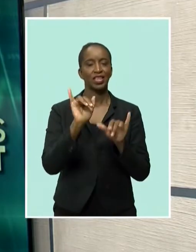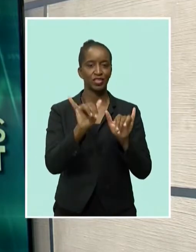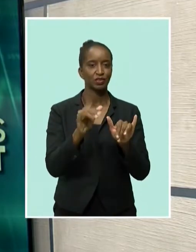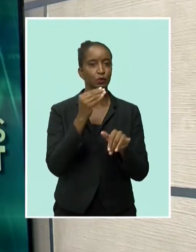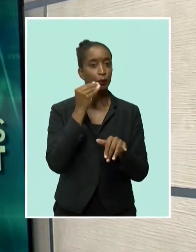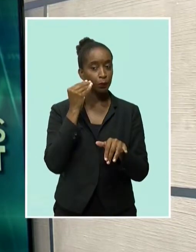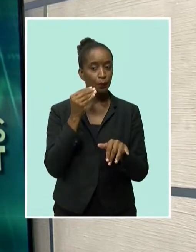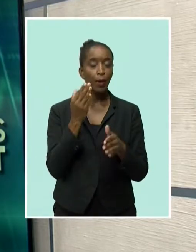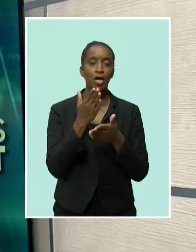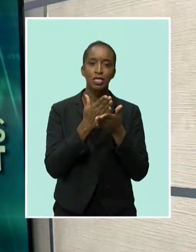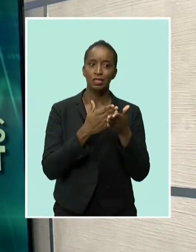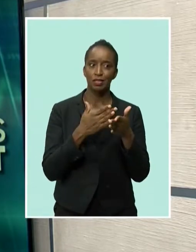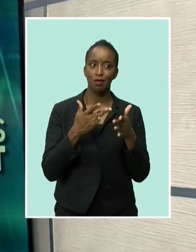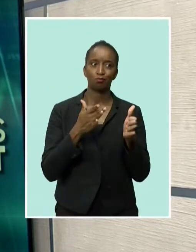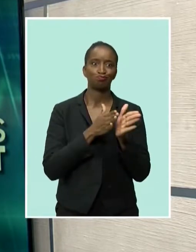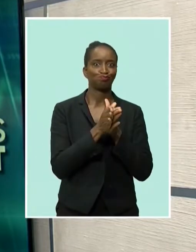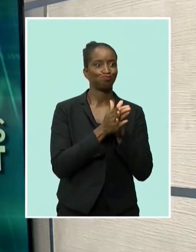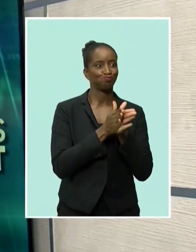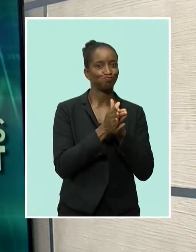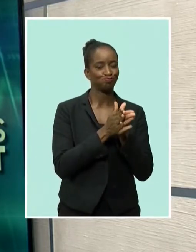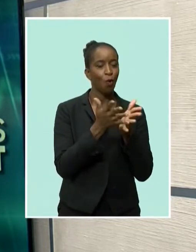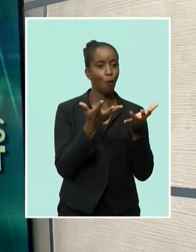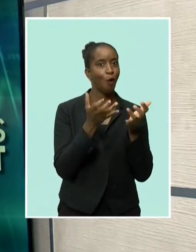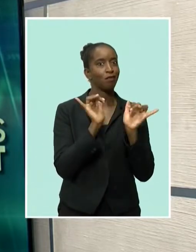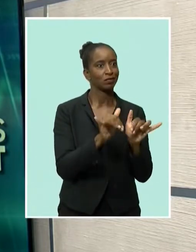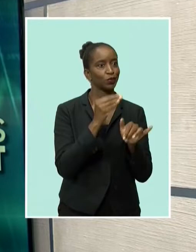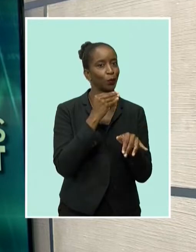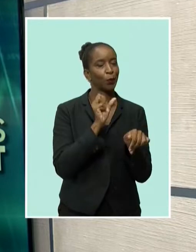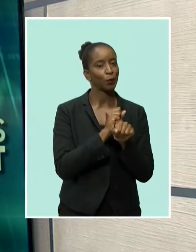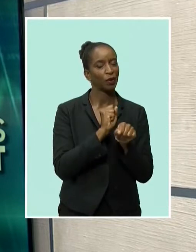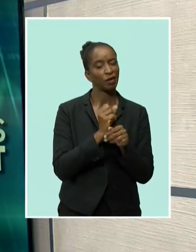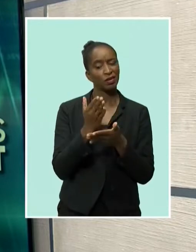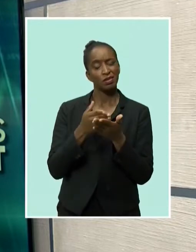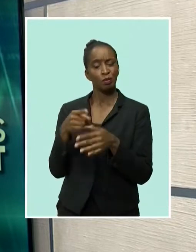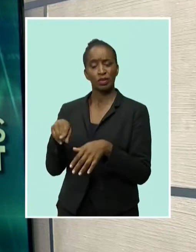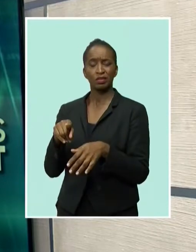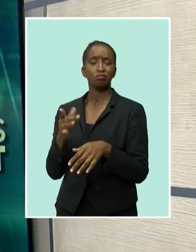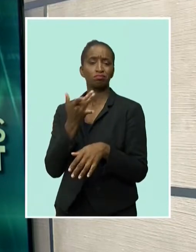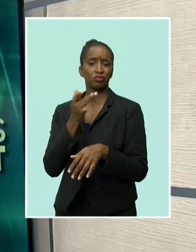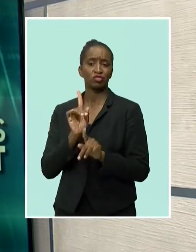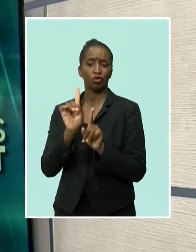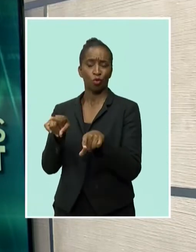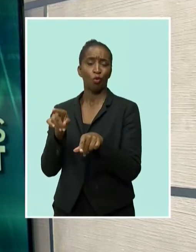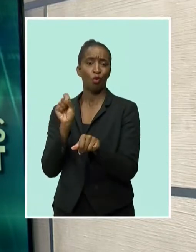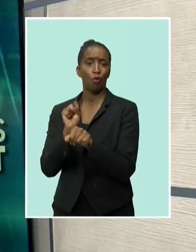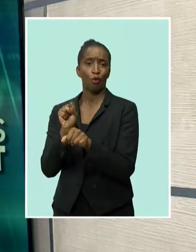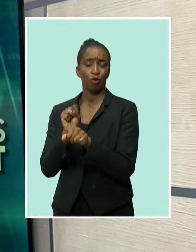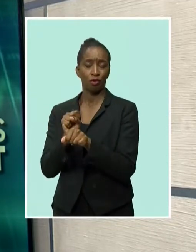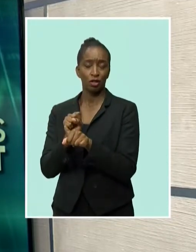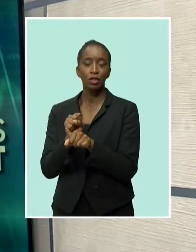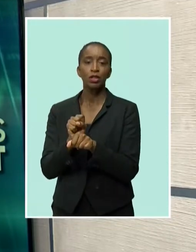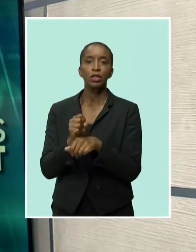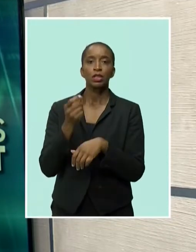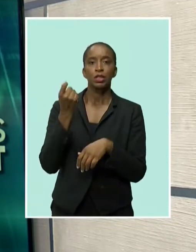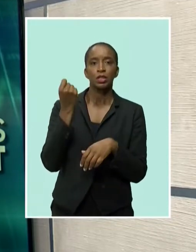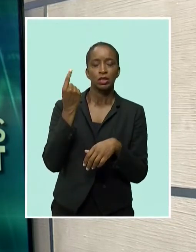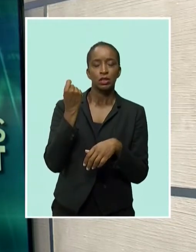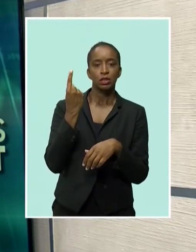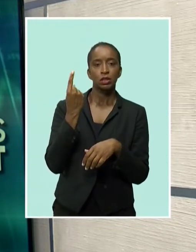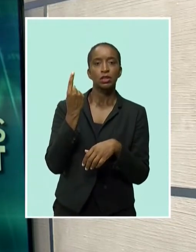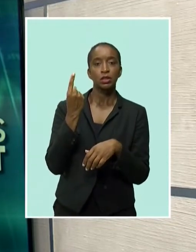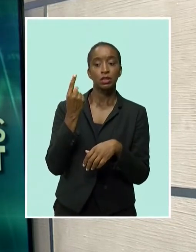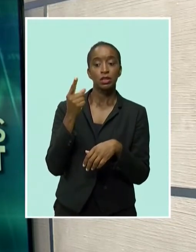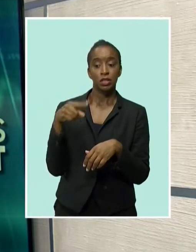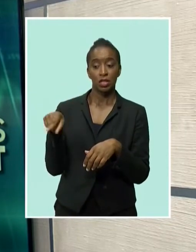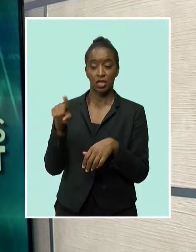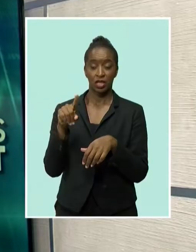work remotely, others were resistant. She, however, notes without the proper structure, an employer cannot continue with this mode of work in the long